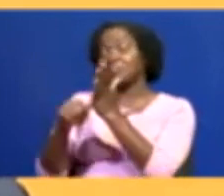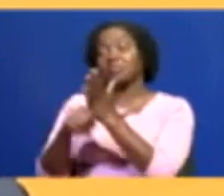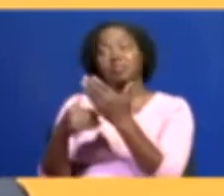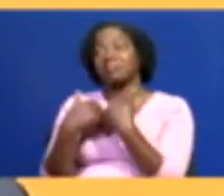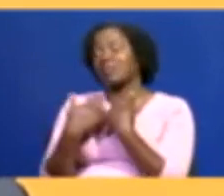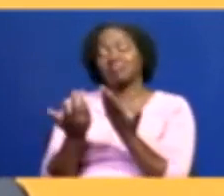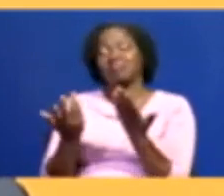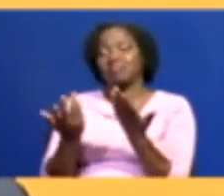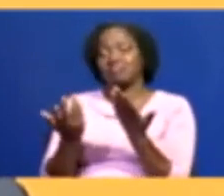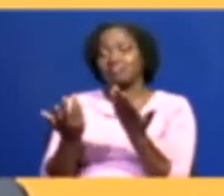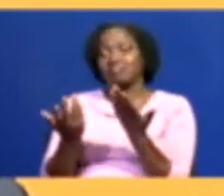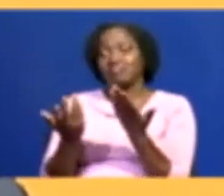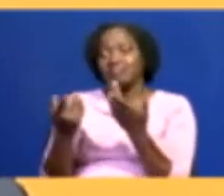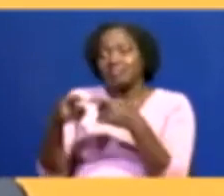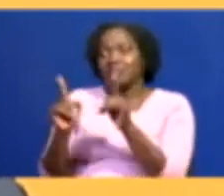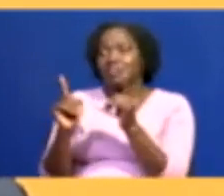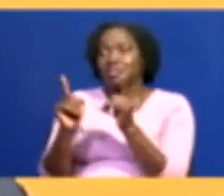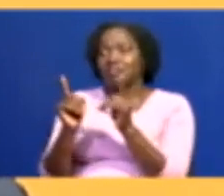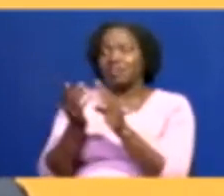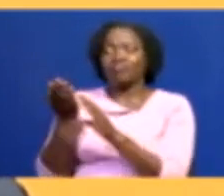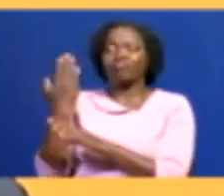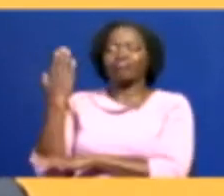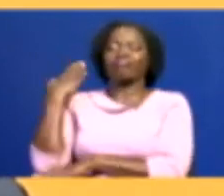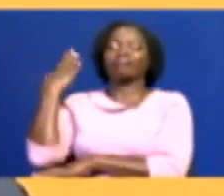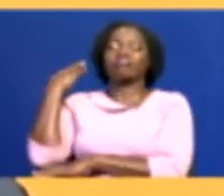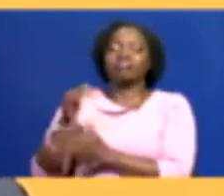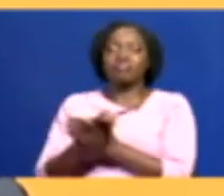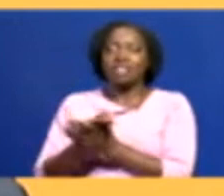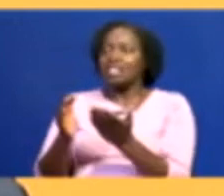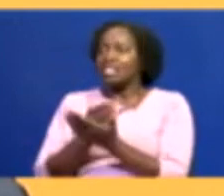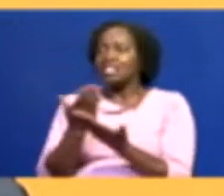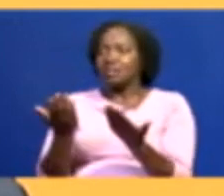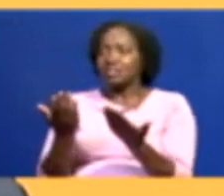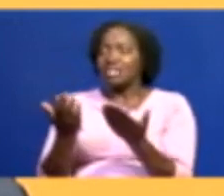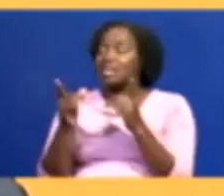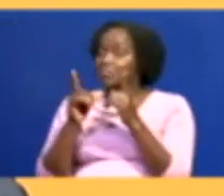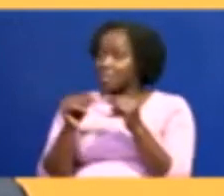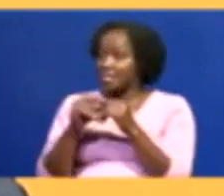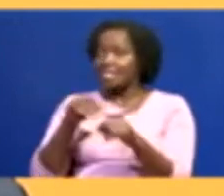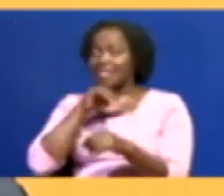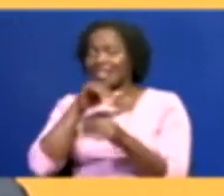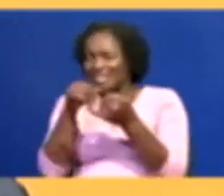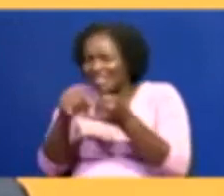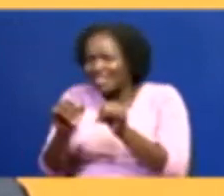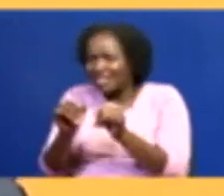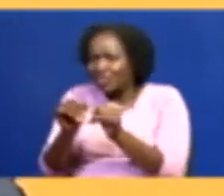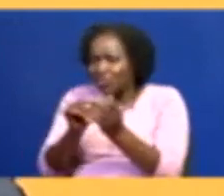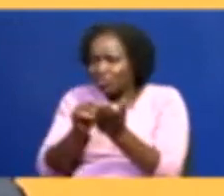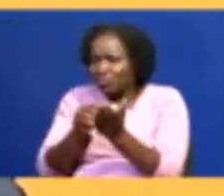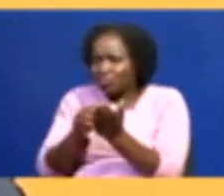are the people who are really taking us backward. There's something, there's message Raila is trying to pass